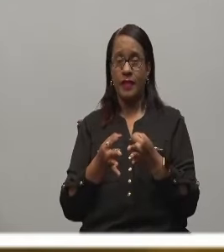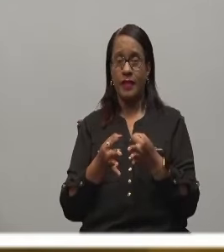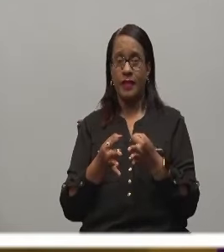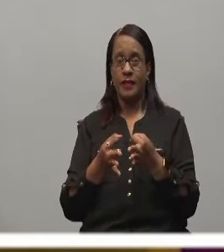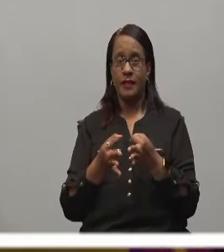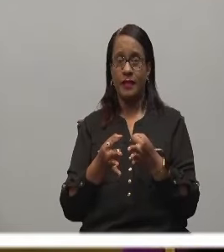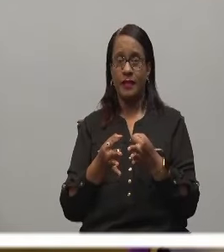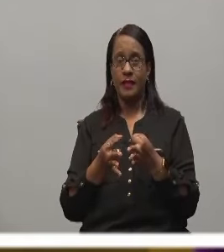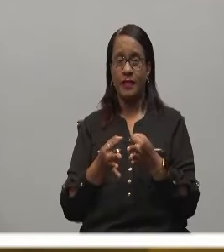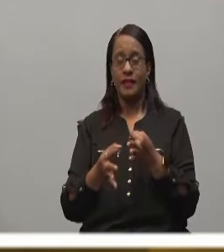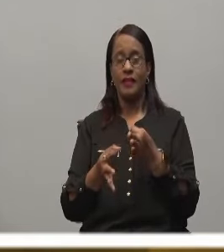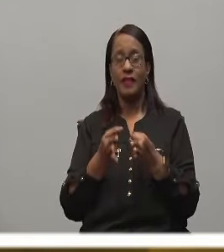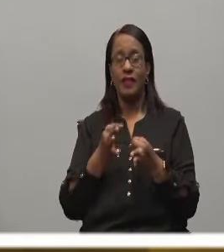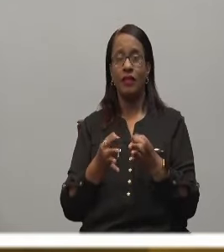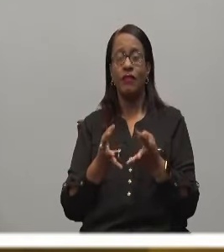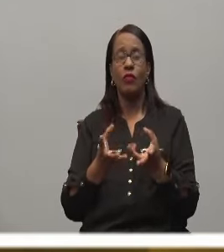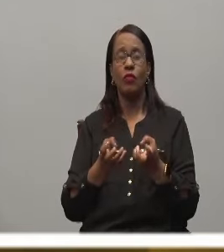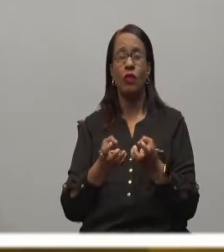in becomes easy.